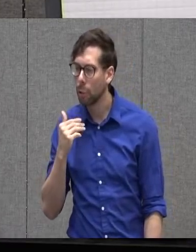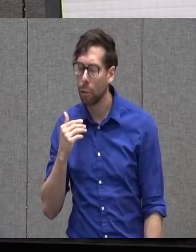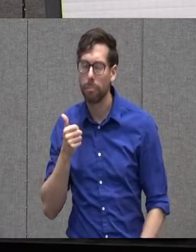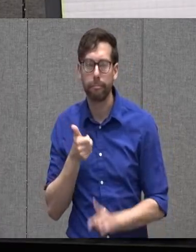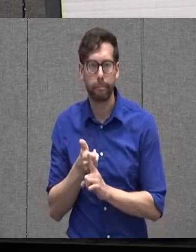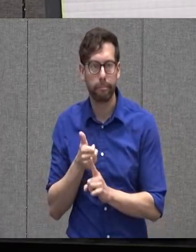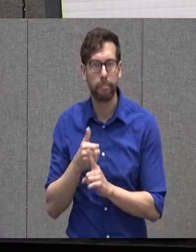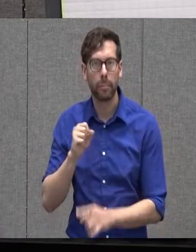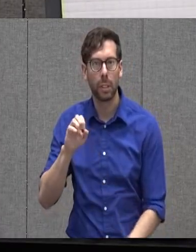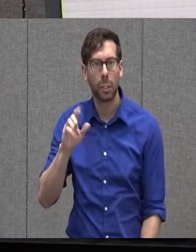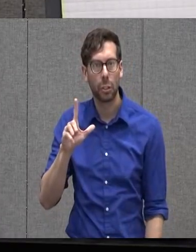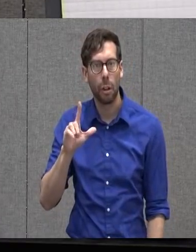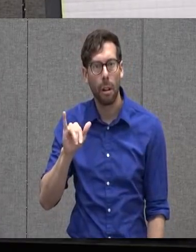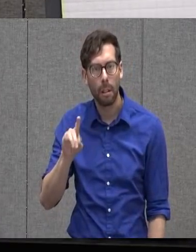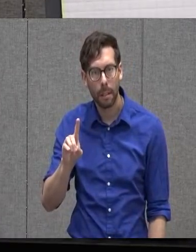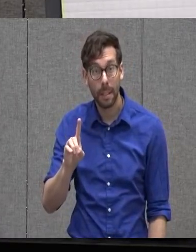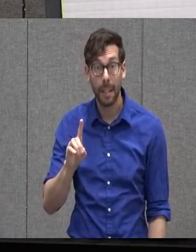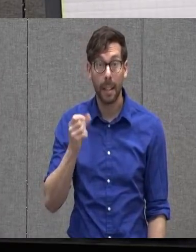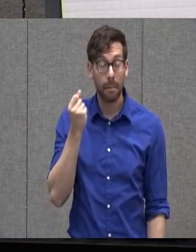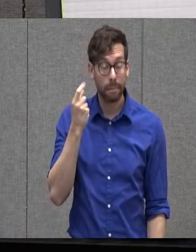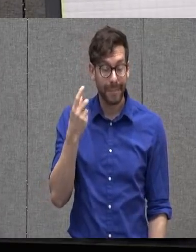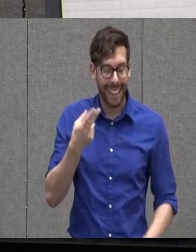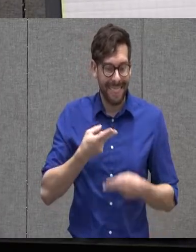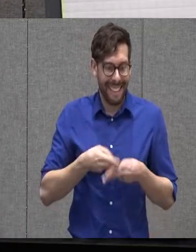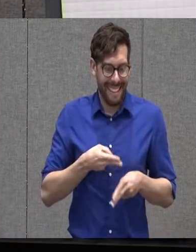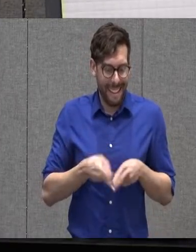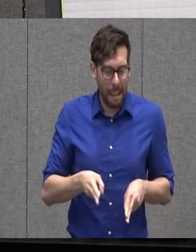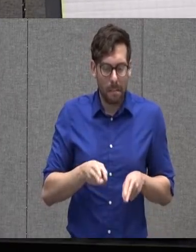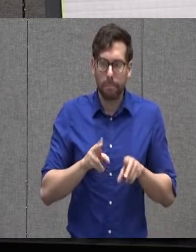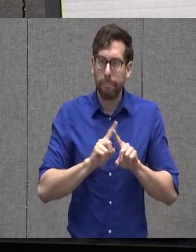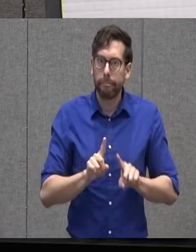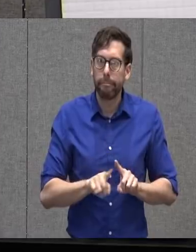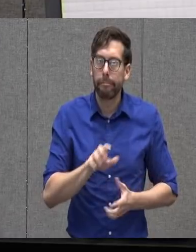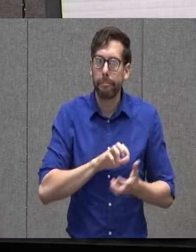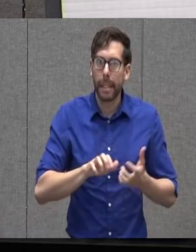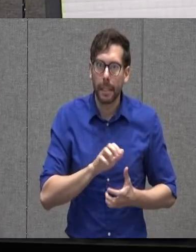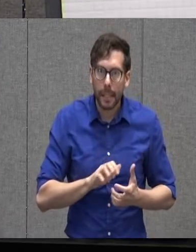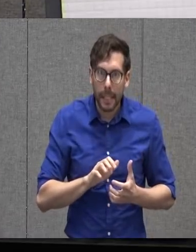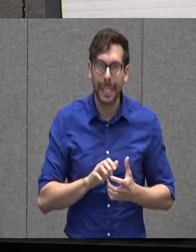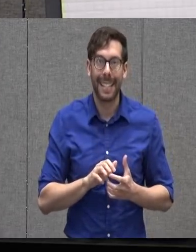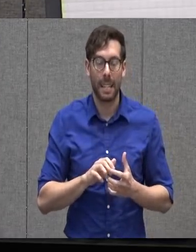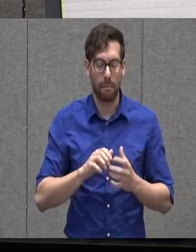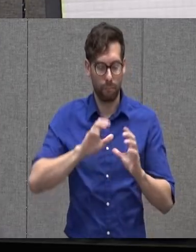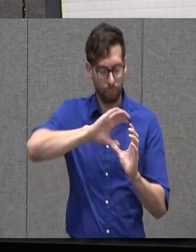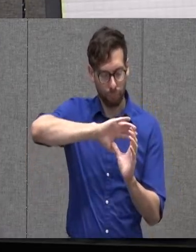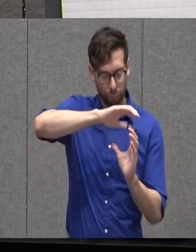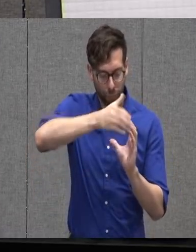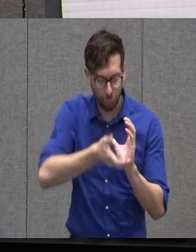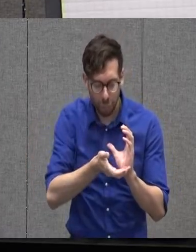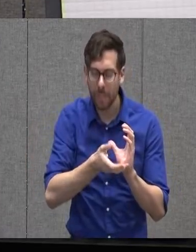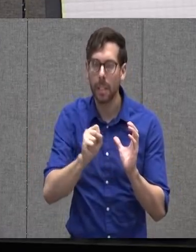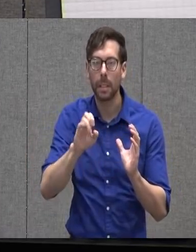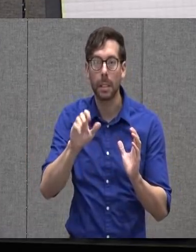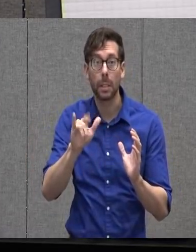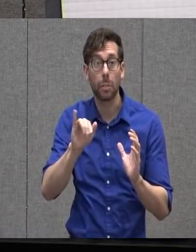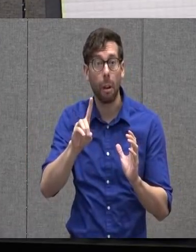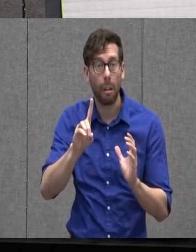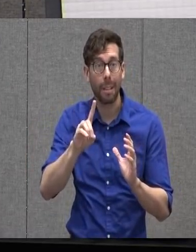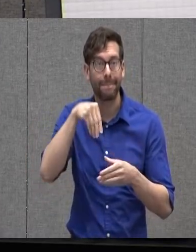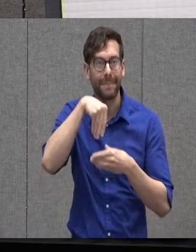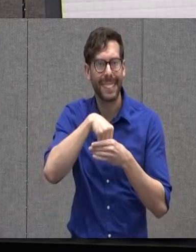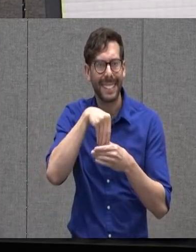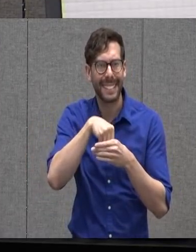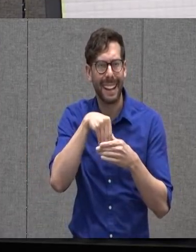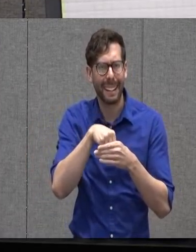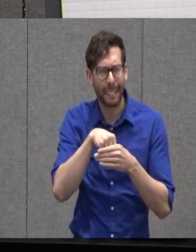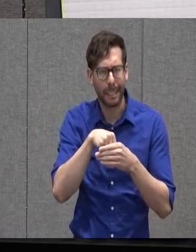solid. Inside the egg yolk is more of a liquid. So there are states of